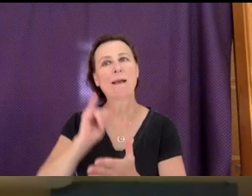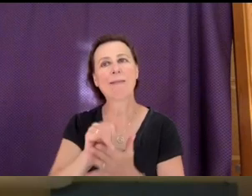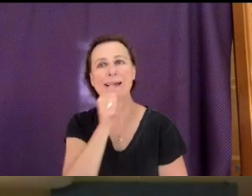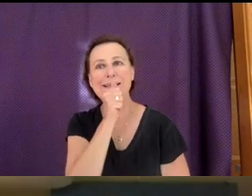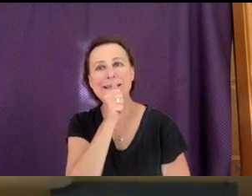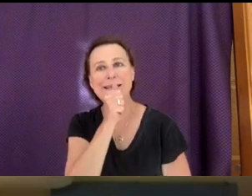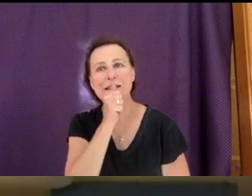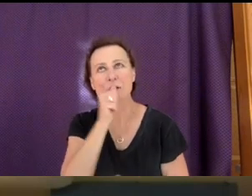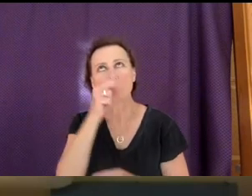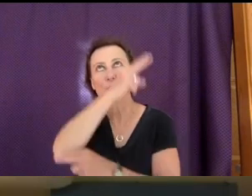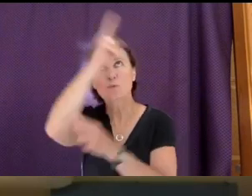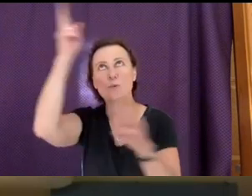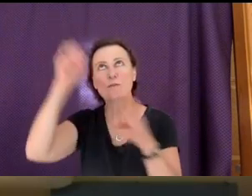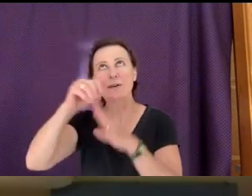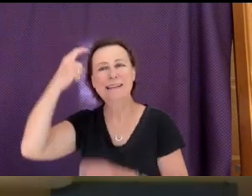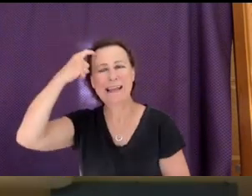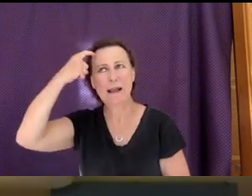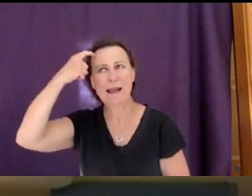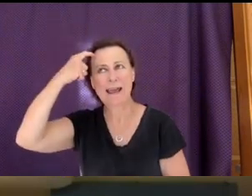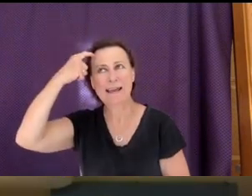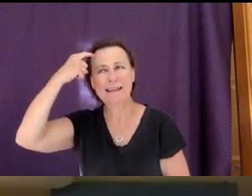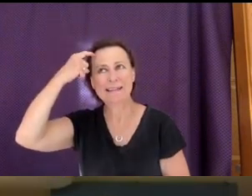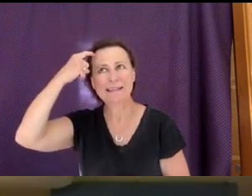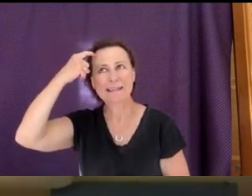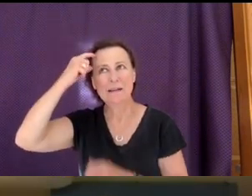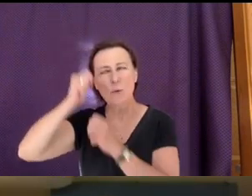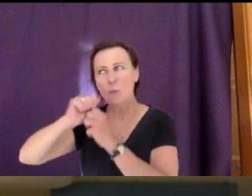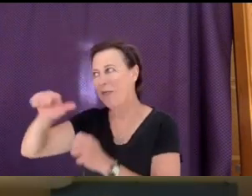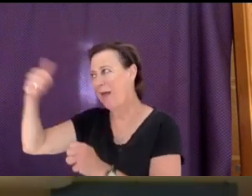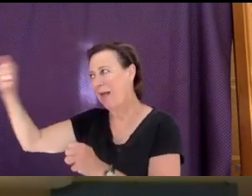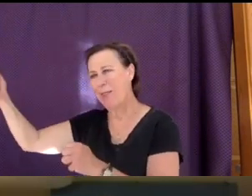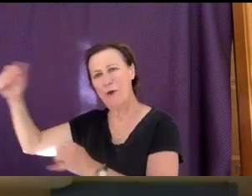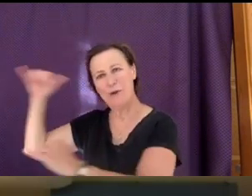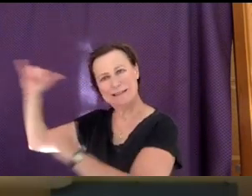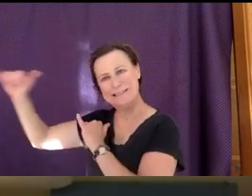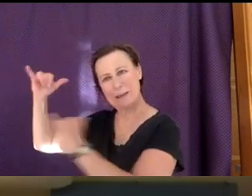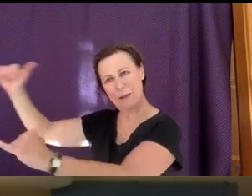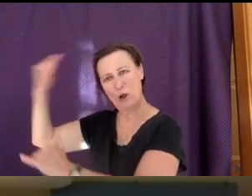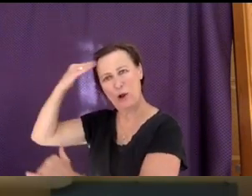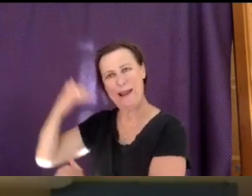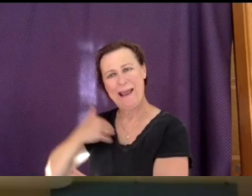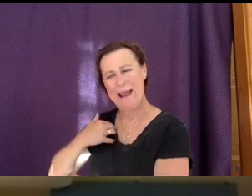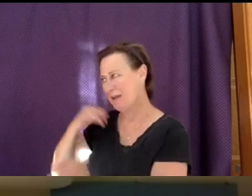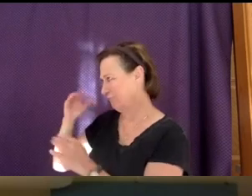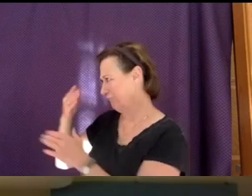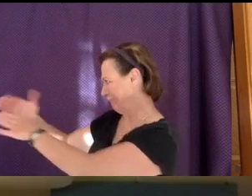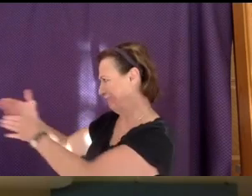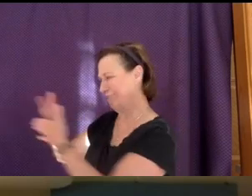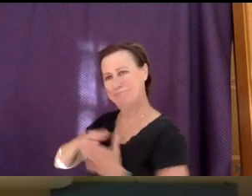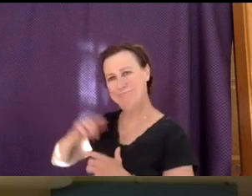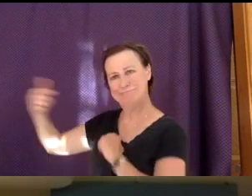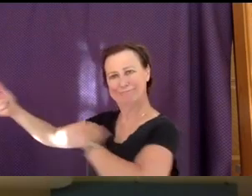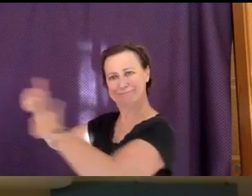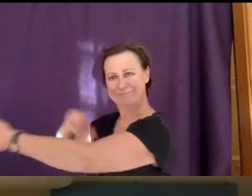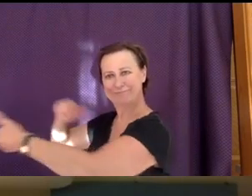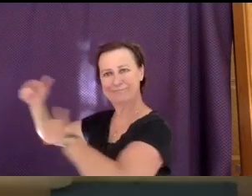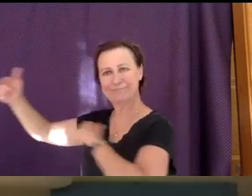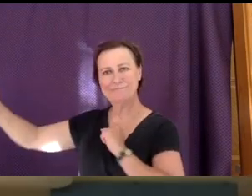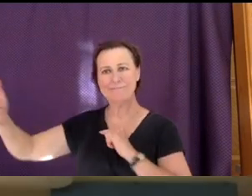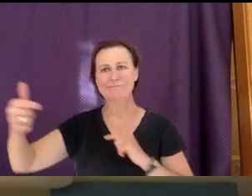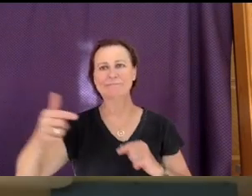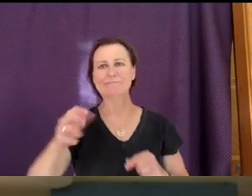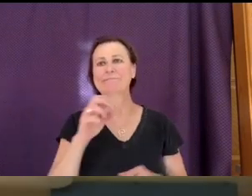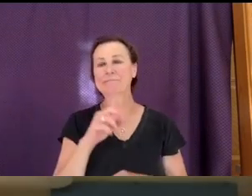in our head with other similar heads. The Eden of the eternal